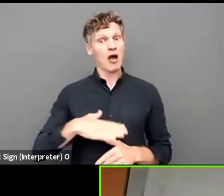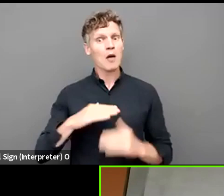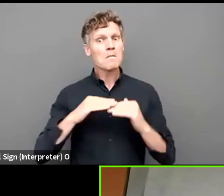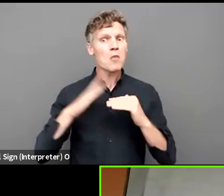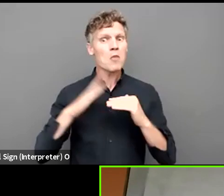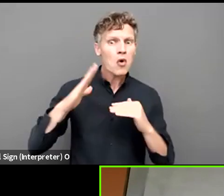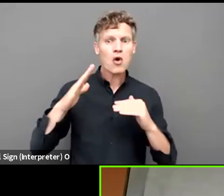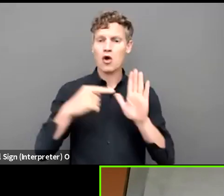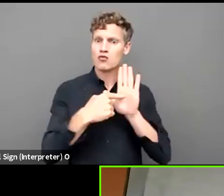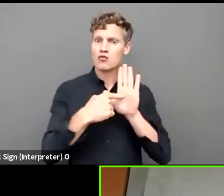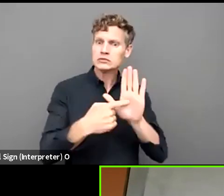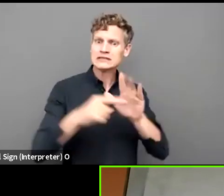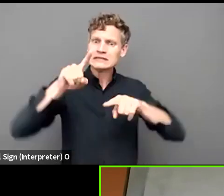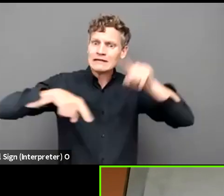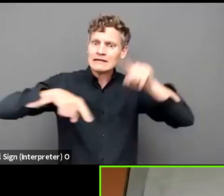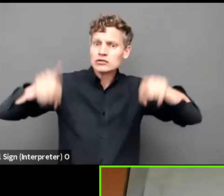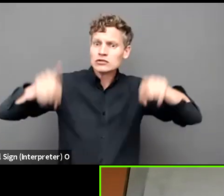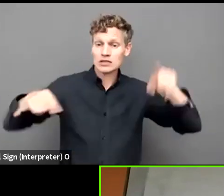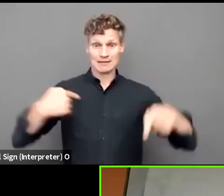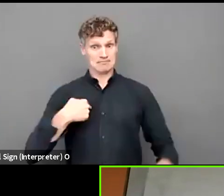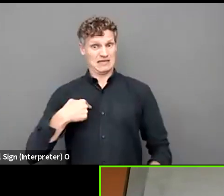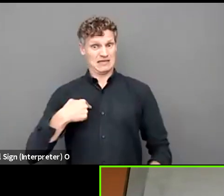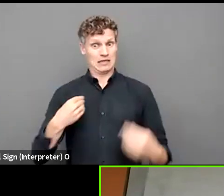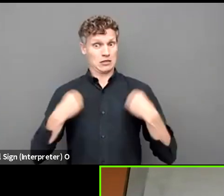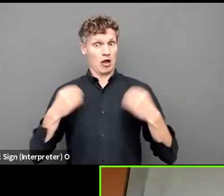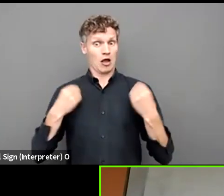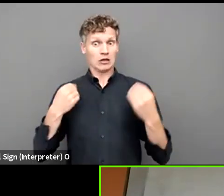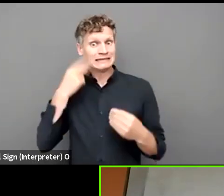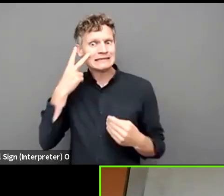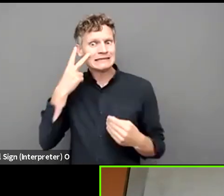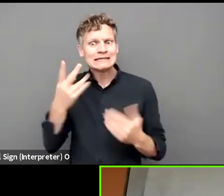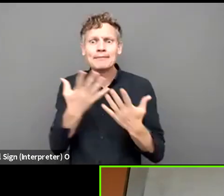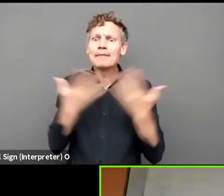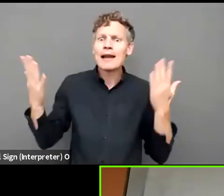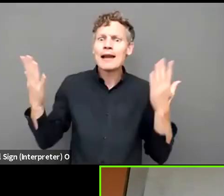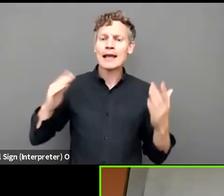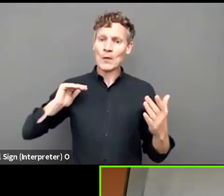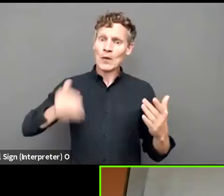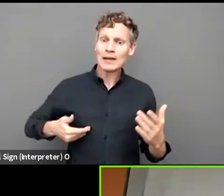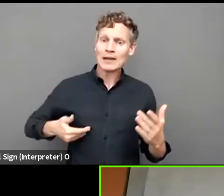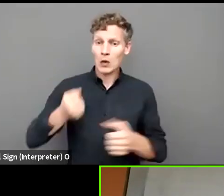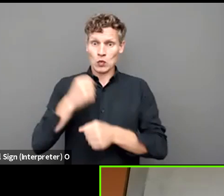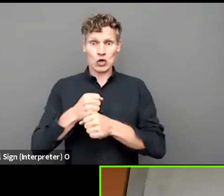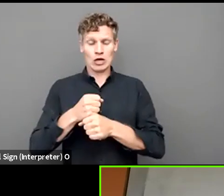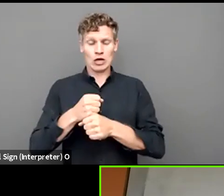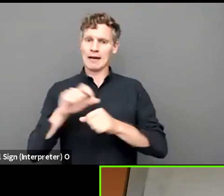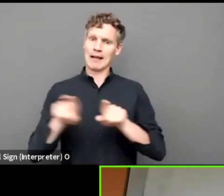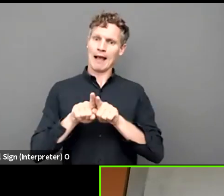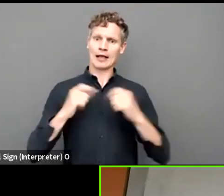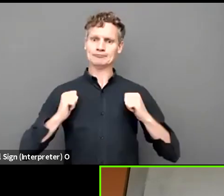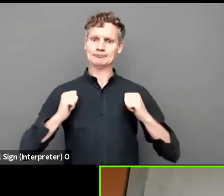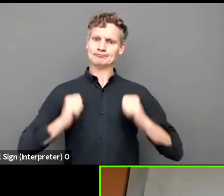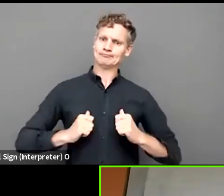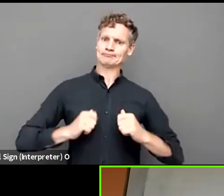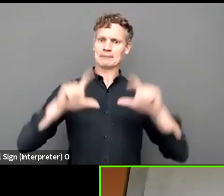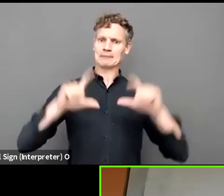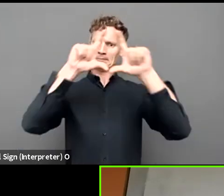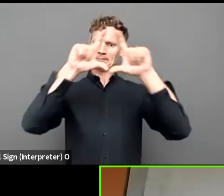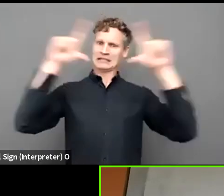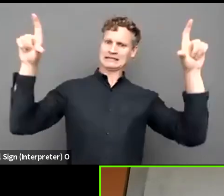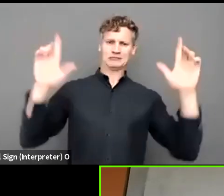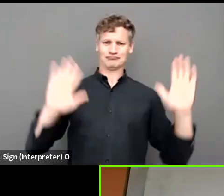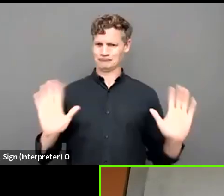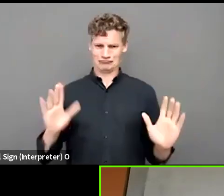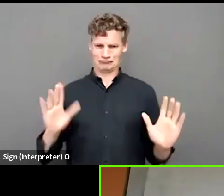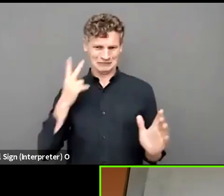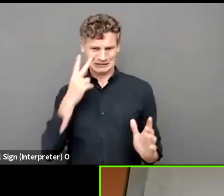so normal to have female leaders in business, and I wouldn't have made this way myself. I mean, I totally depended upon being